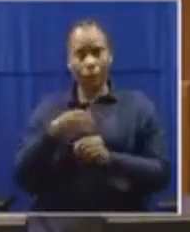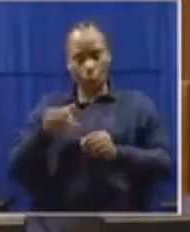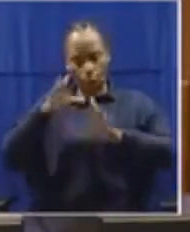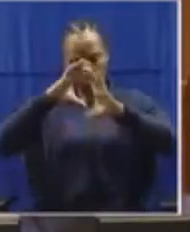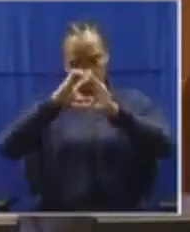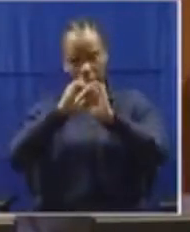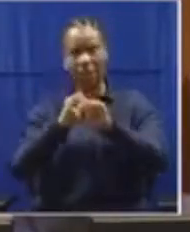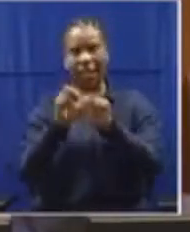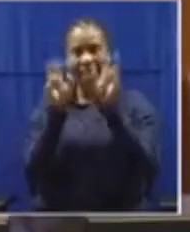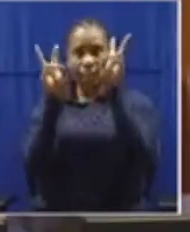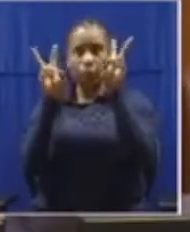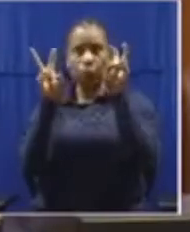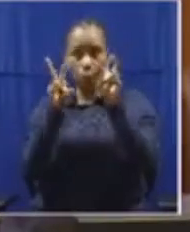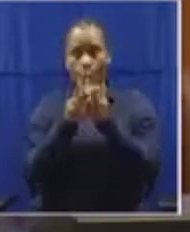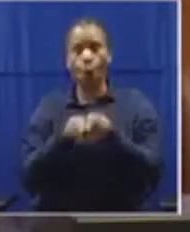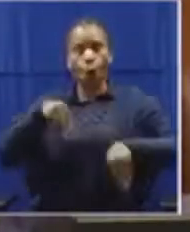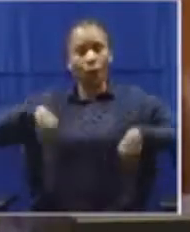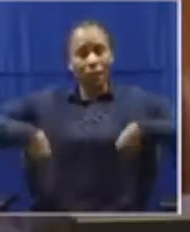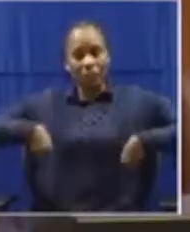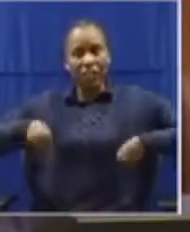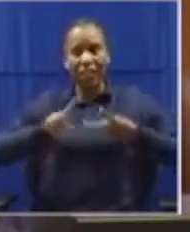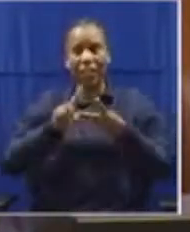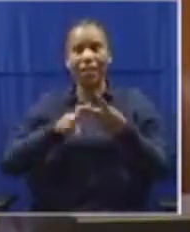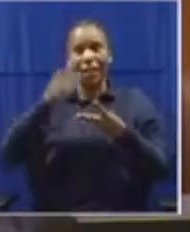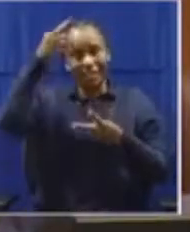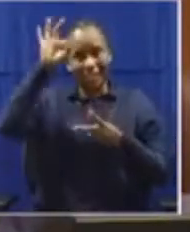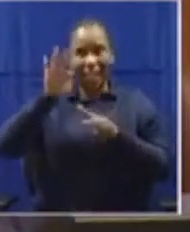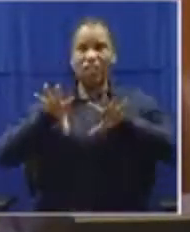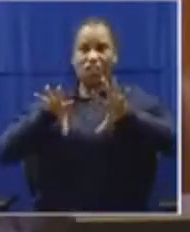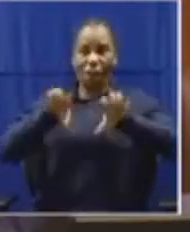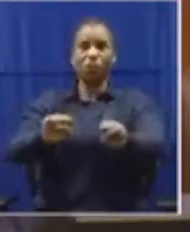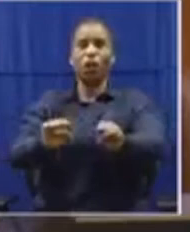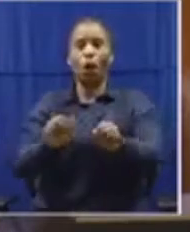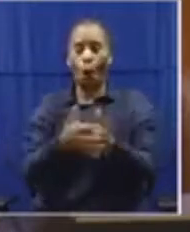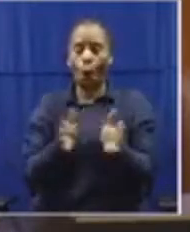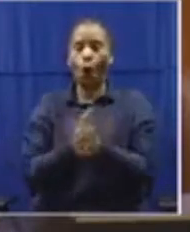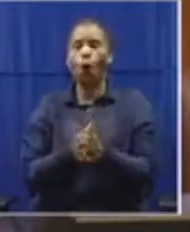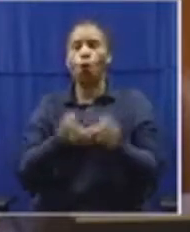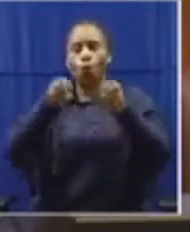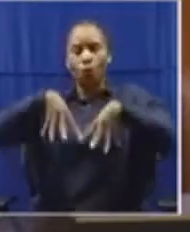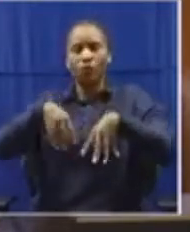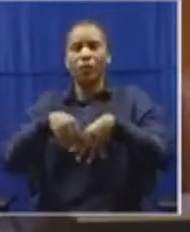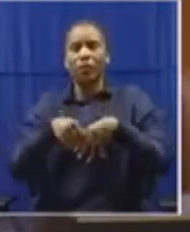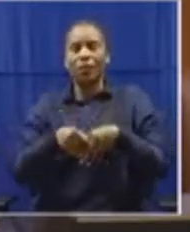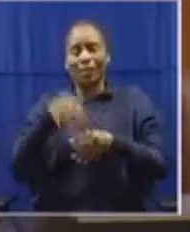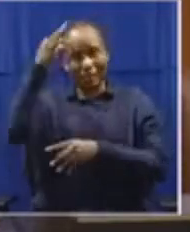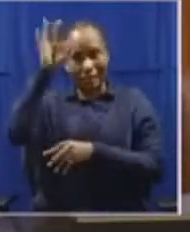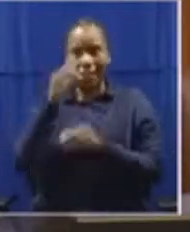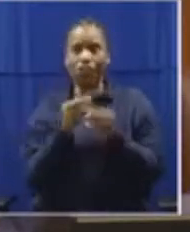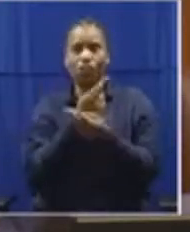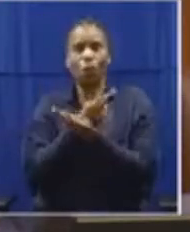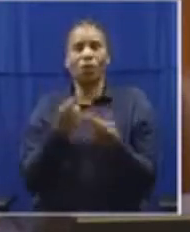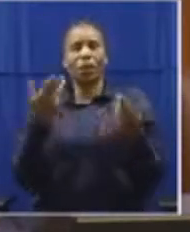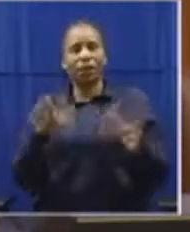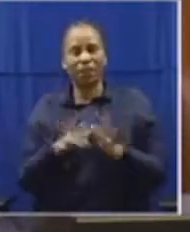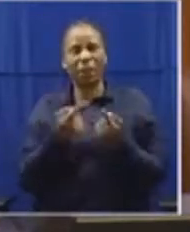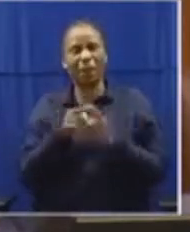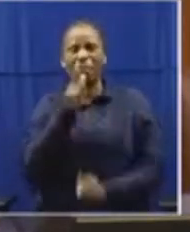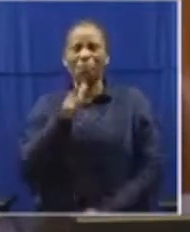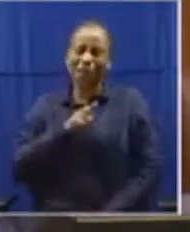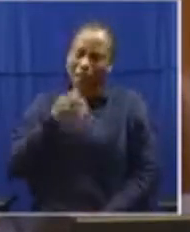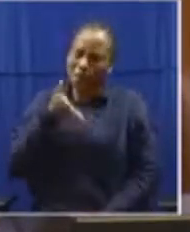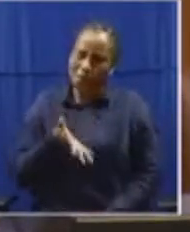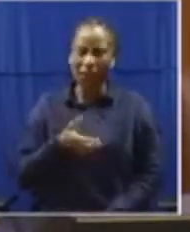corruption and state capture or any looting of state resources. Now, please tell us, Mr. President, why